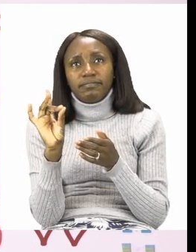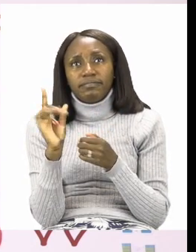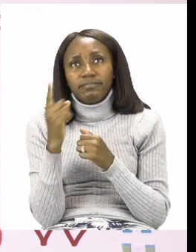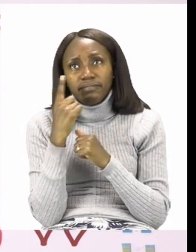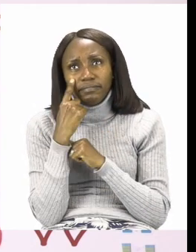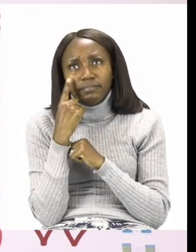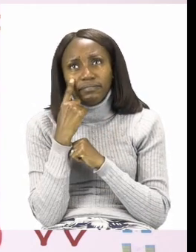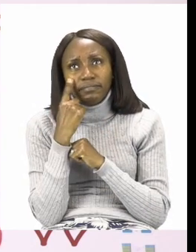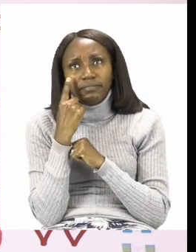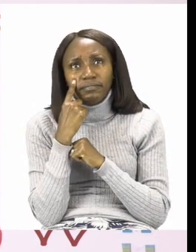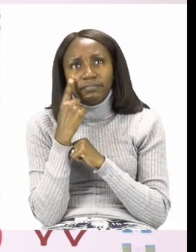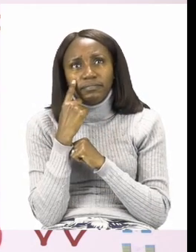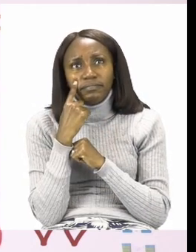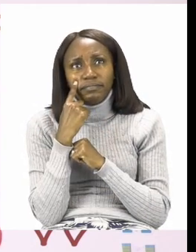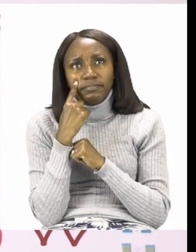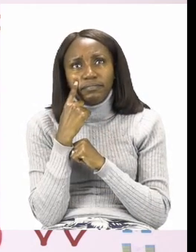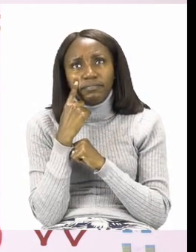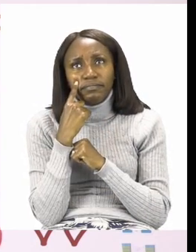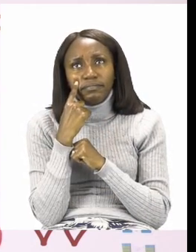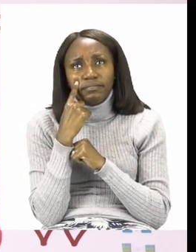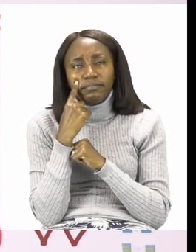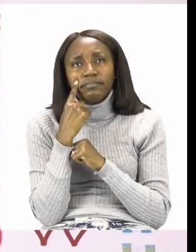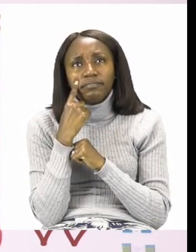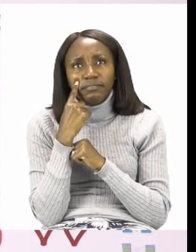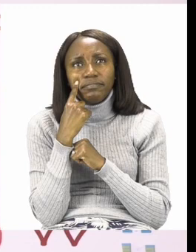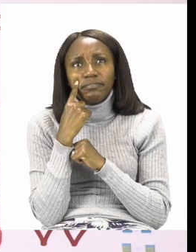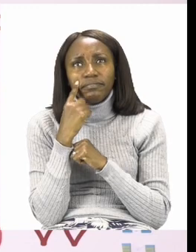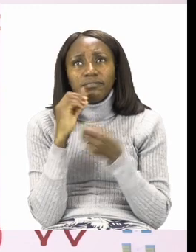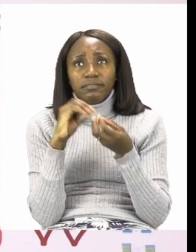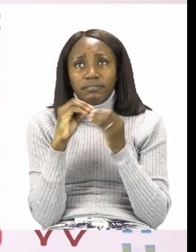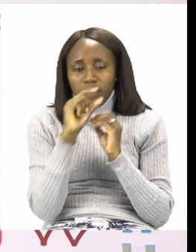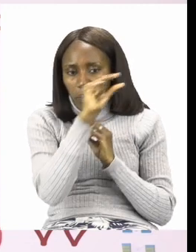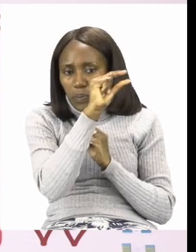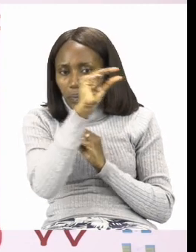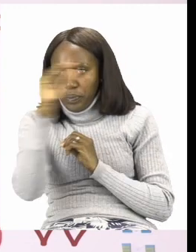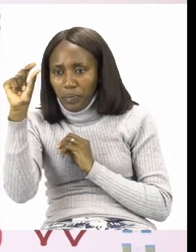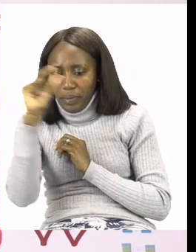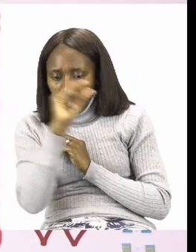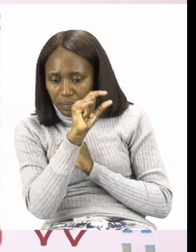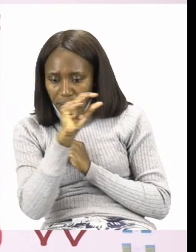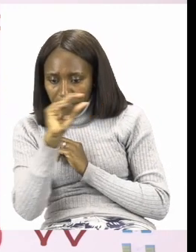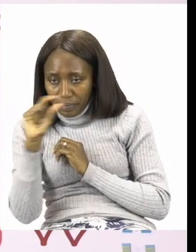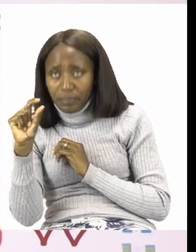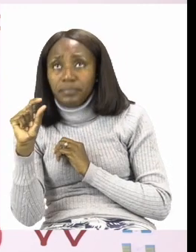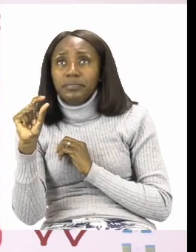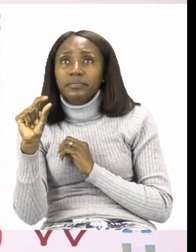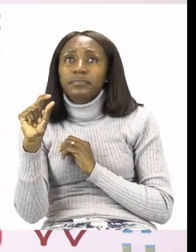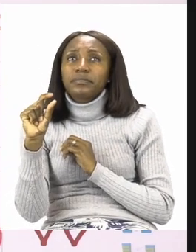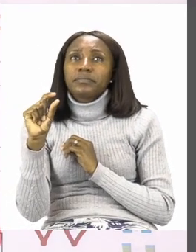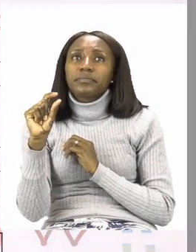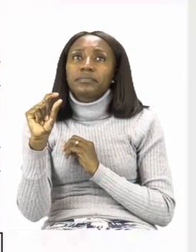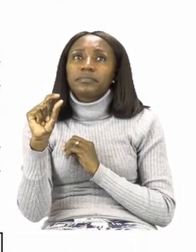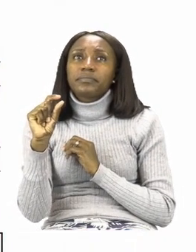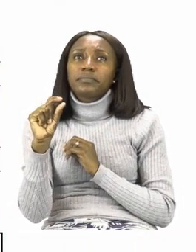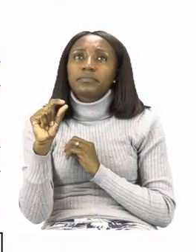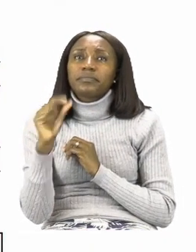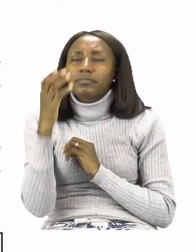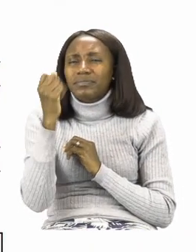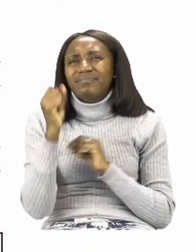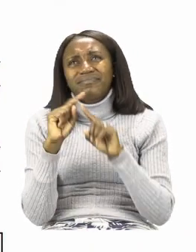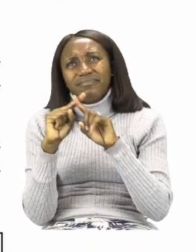that for each sum in each row in the booklet, you have